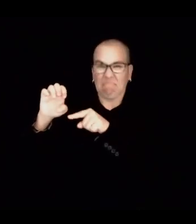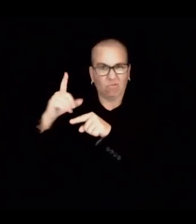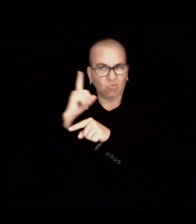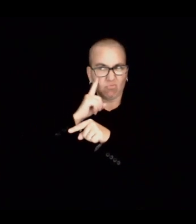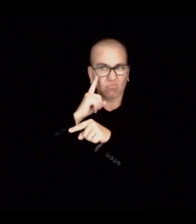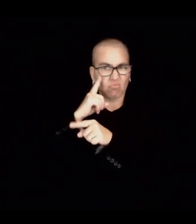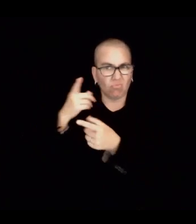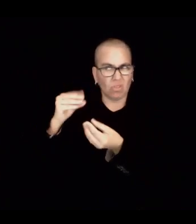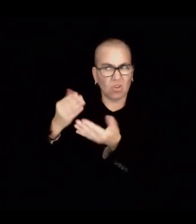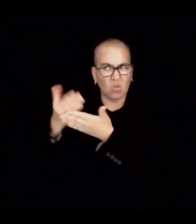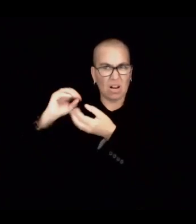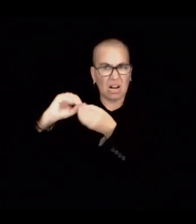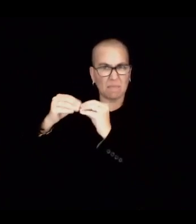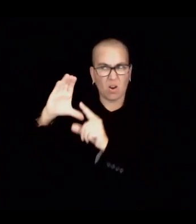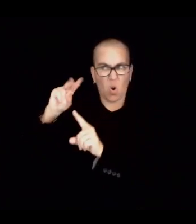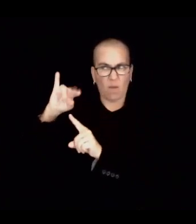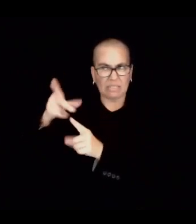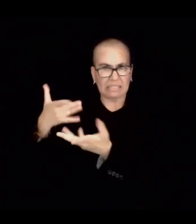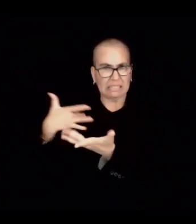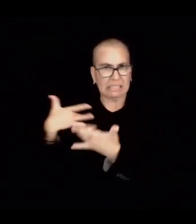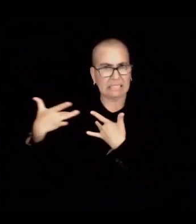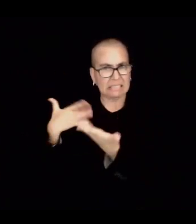I can check on that,